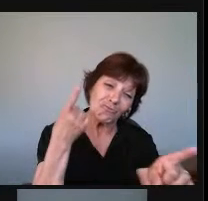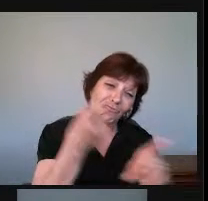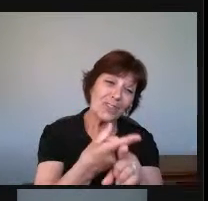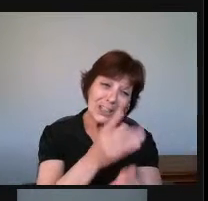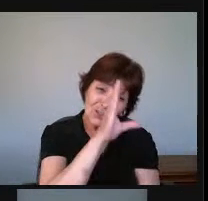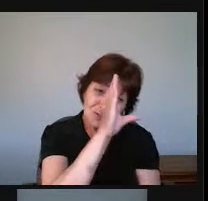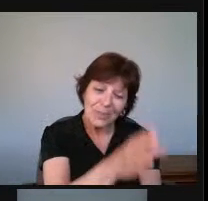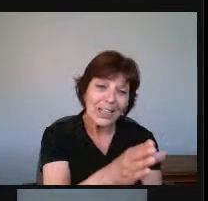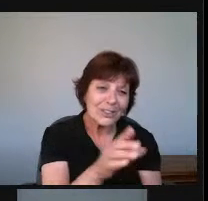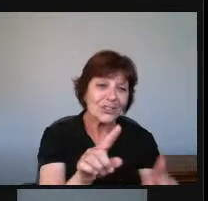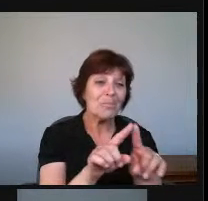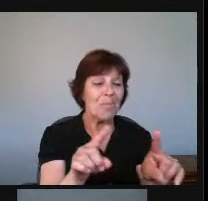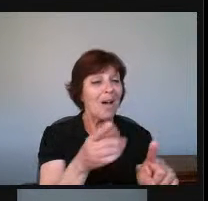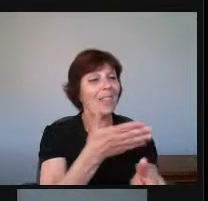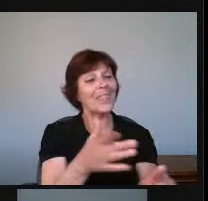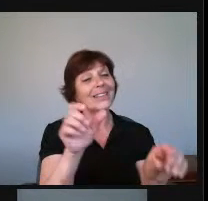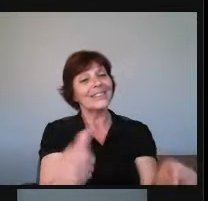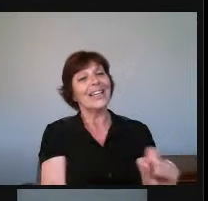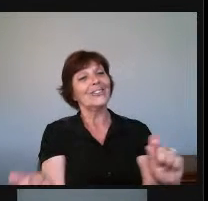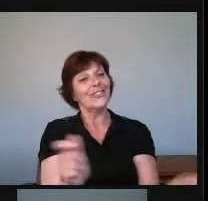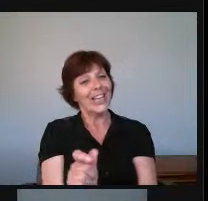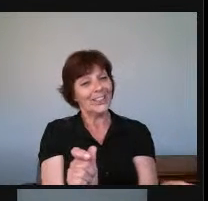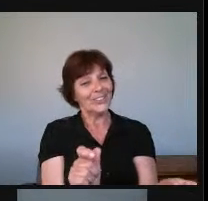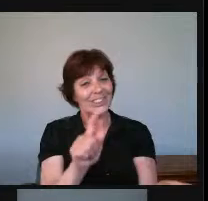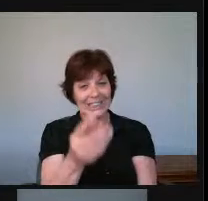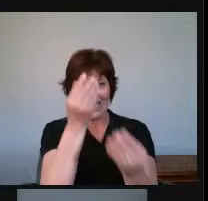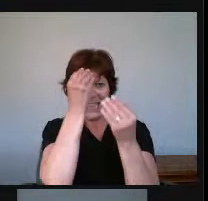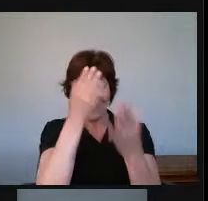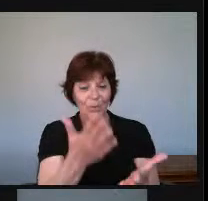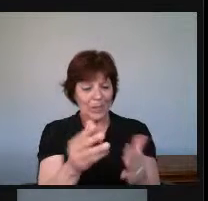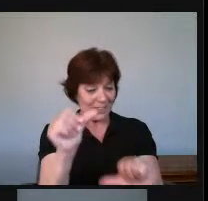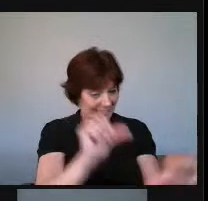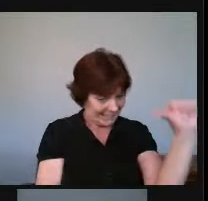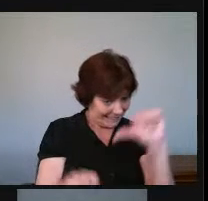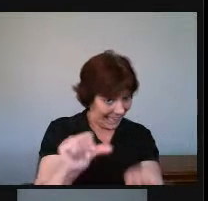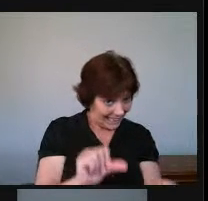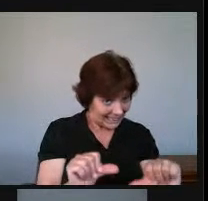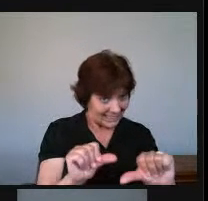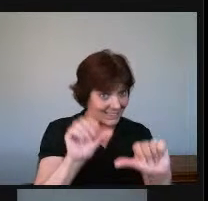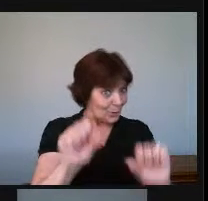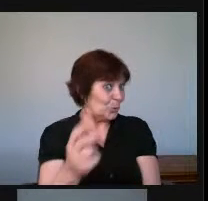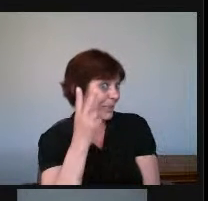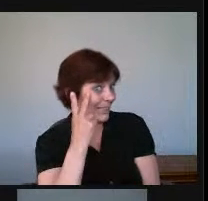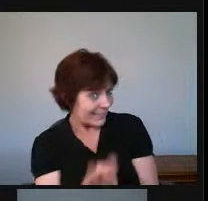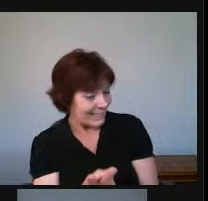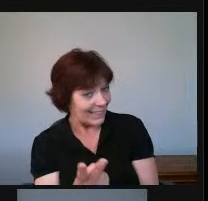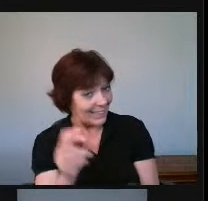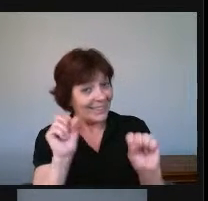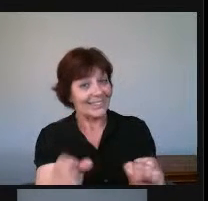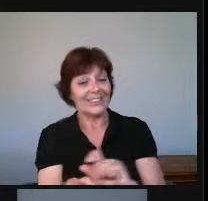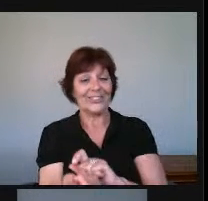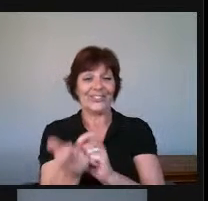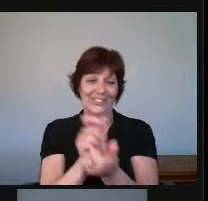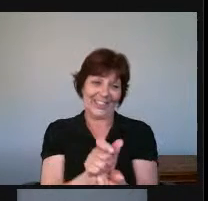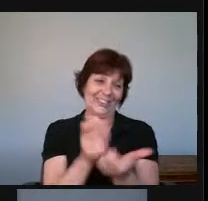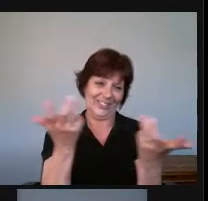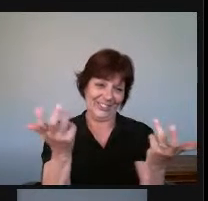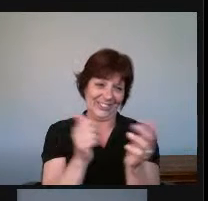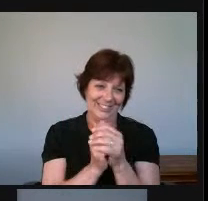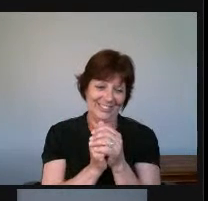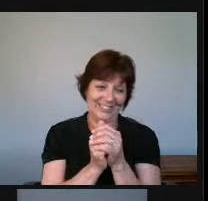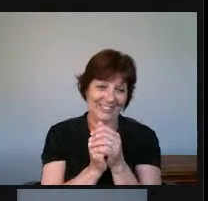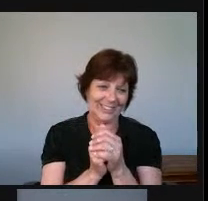direction, but things do change in the information and science, as you can see by way of